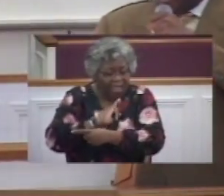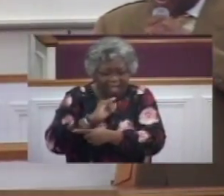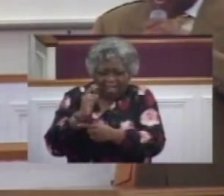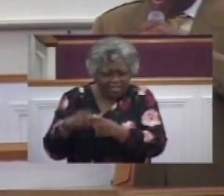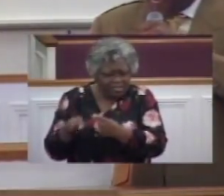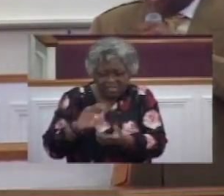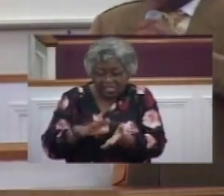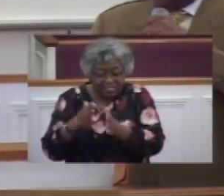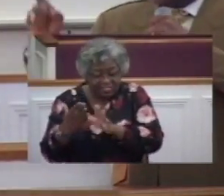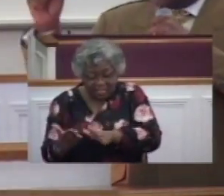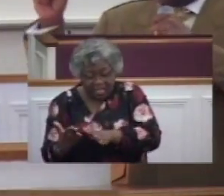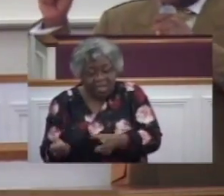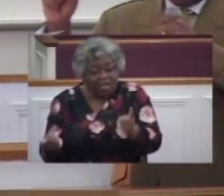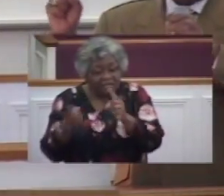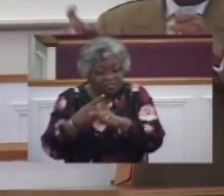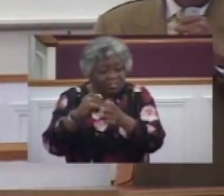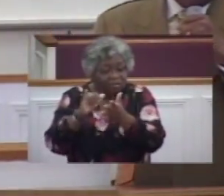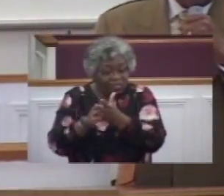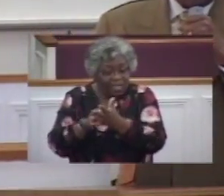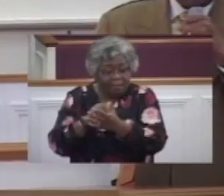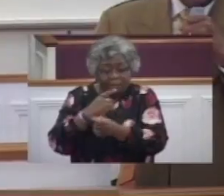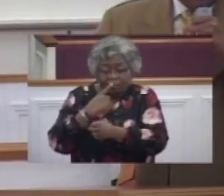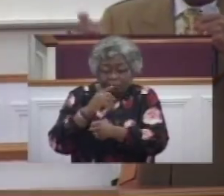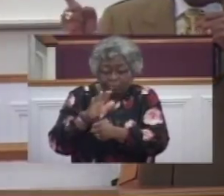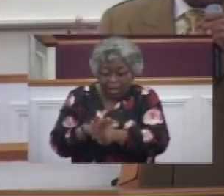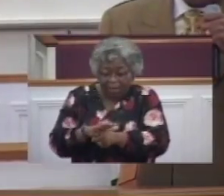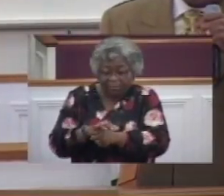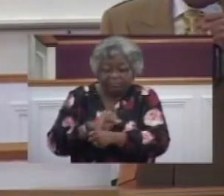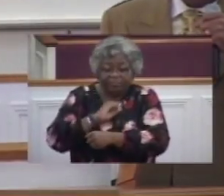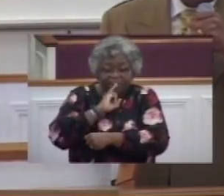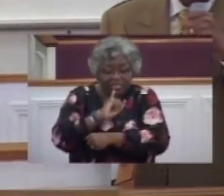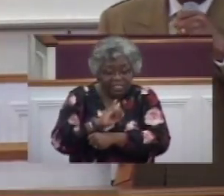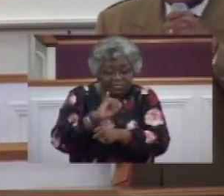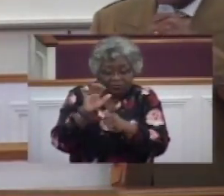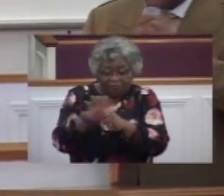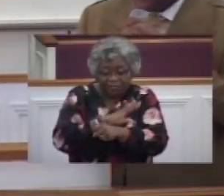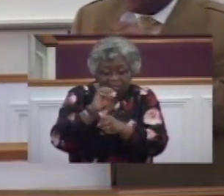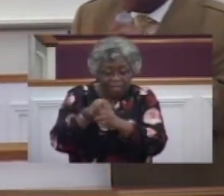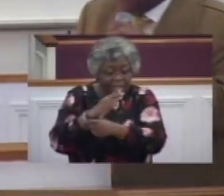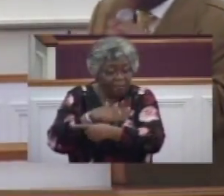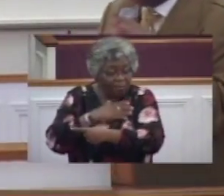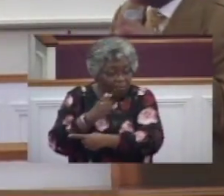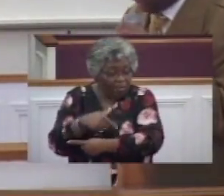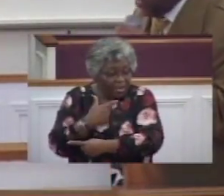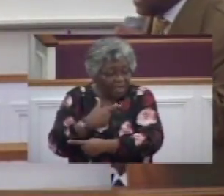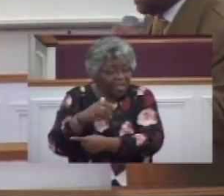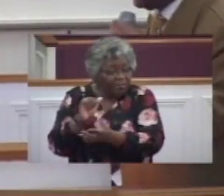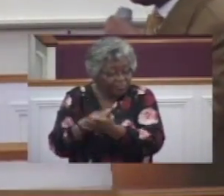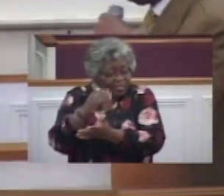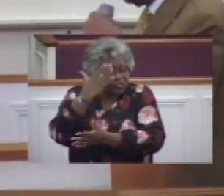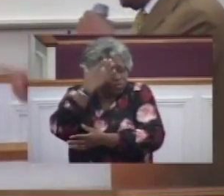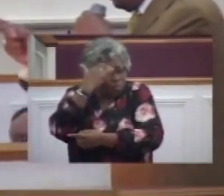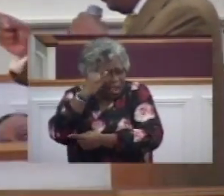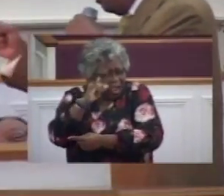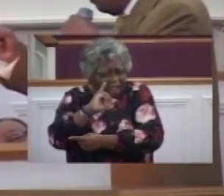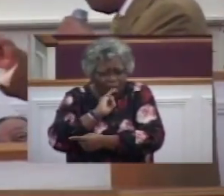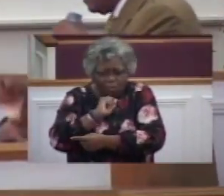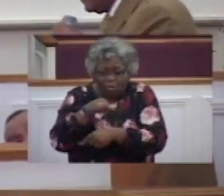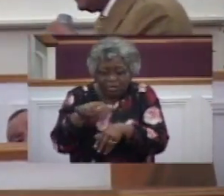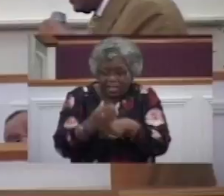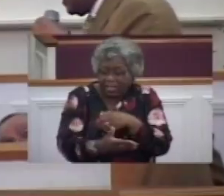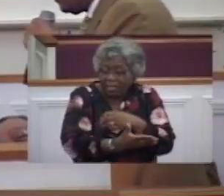can't die until that promise is fulfilled in my life. That's why I ain't gonna let